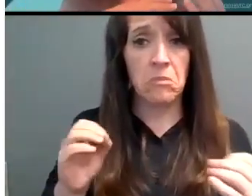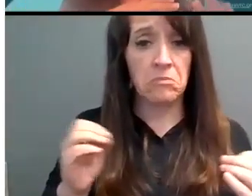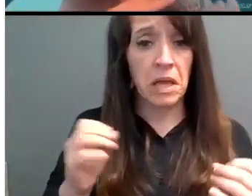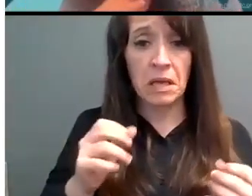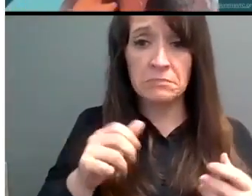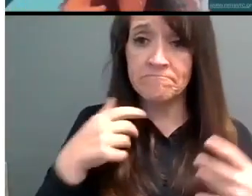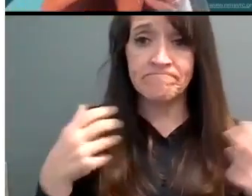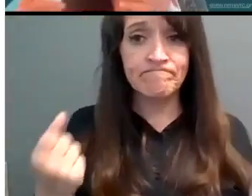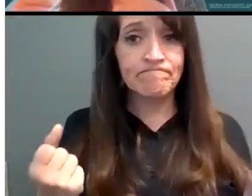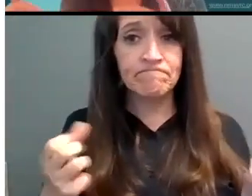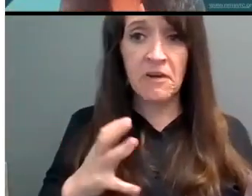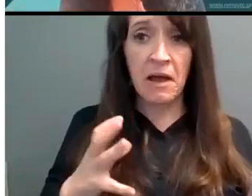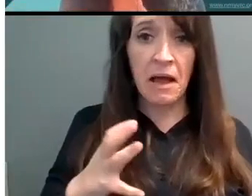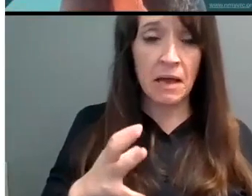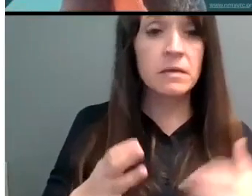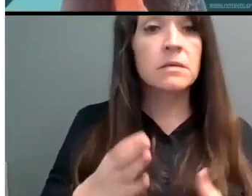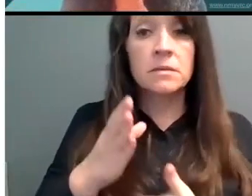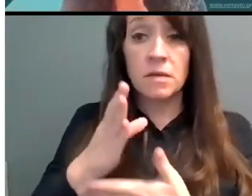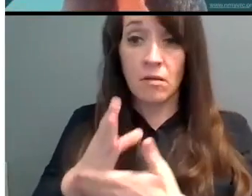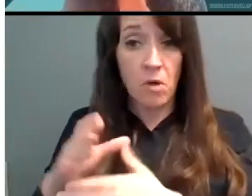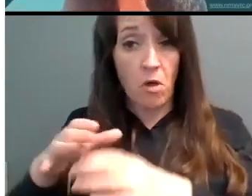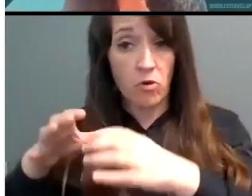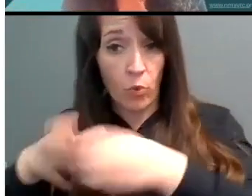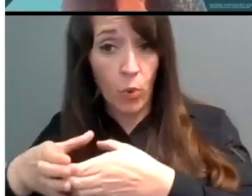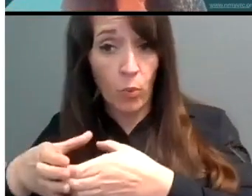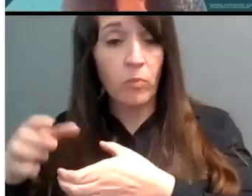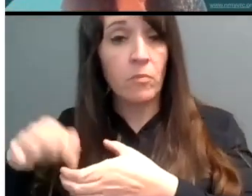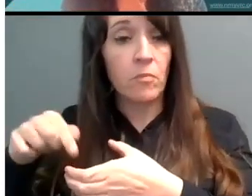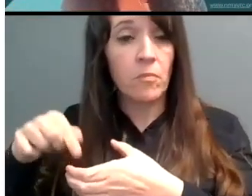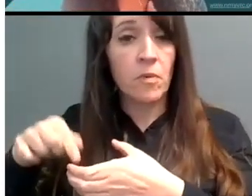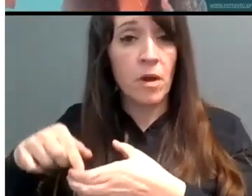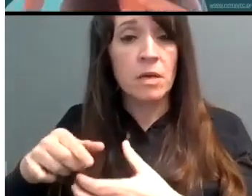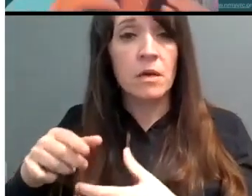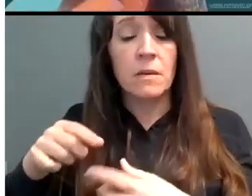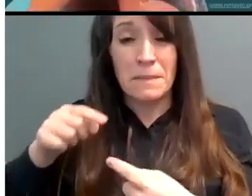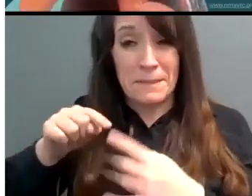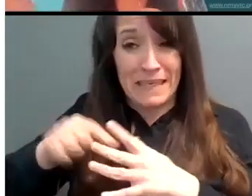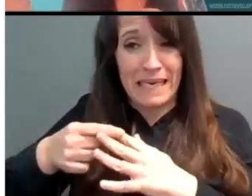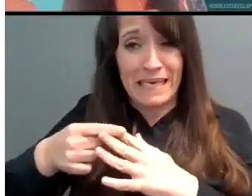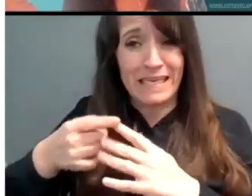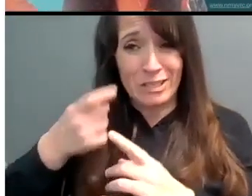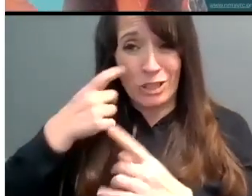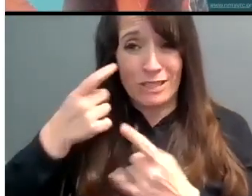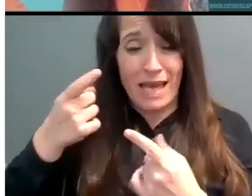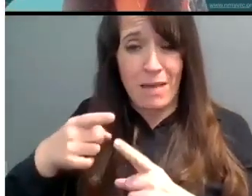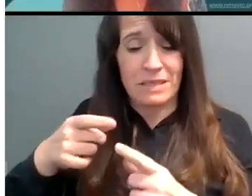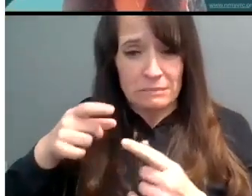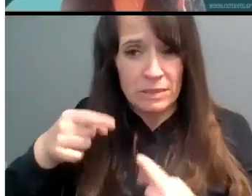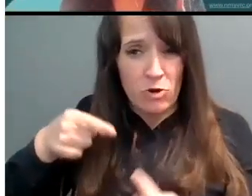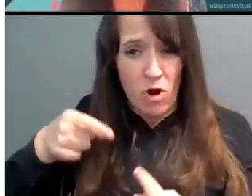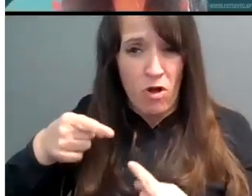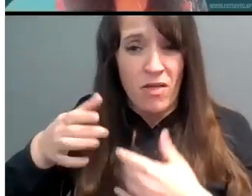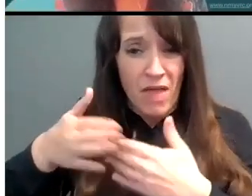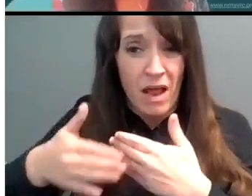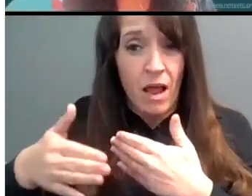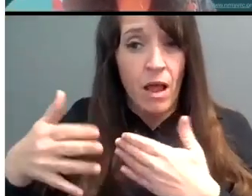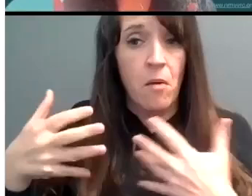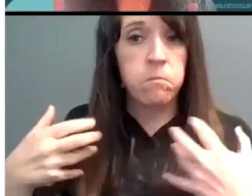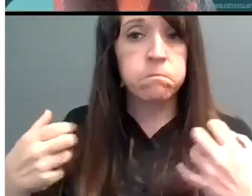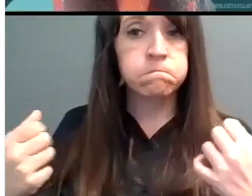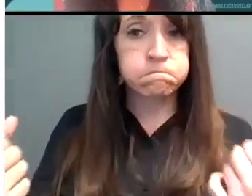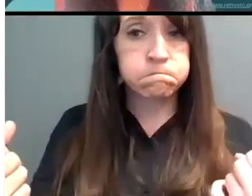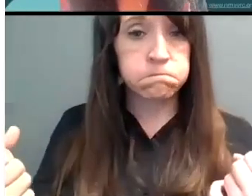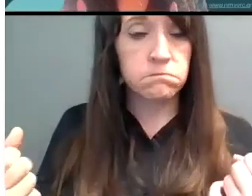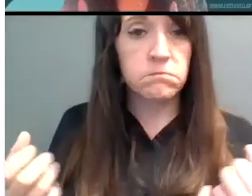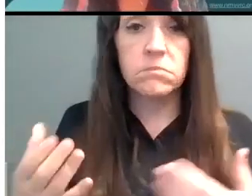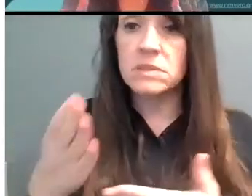at first and then recover over time, and some people may have a delayed response. You can go to the next slide.